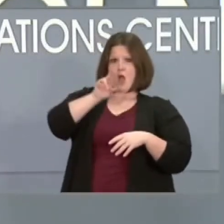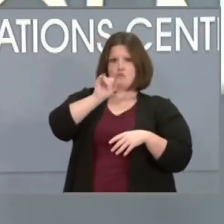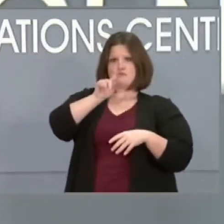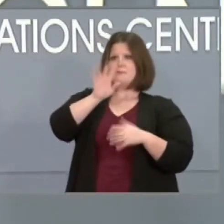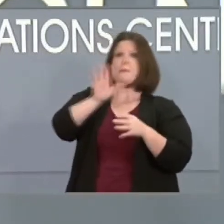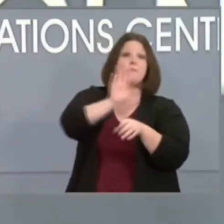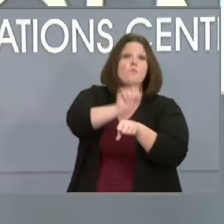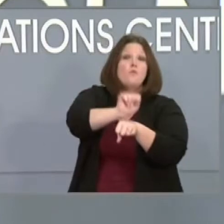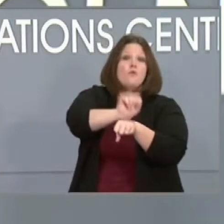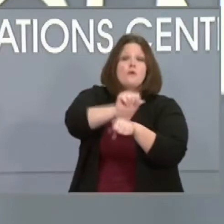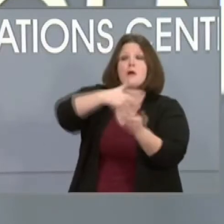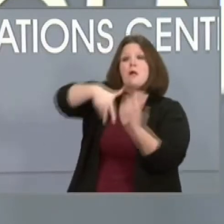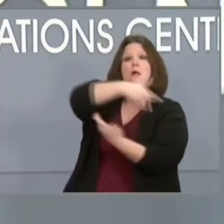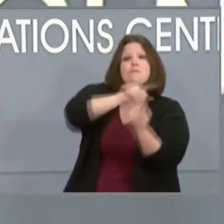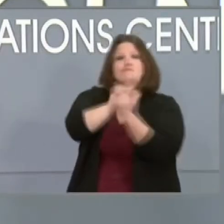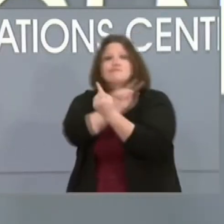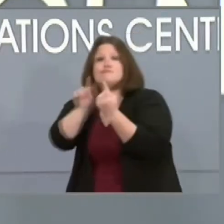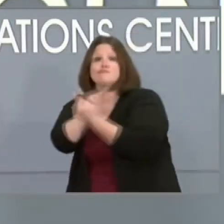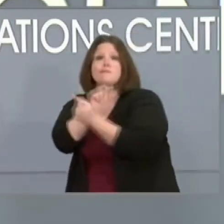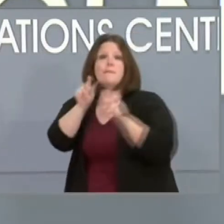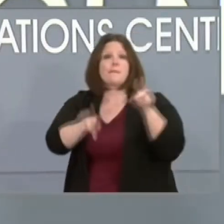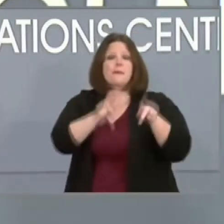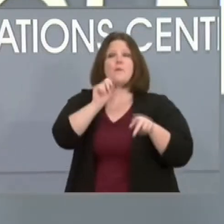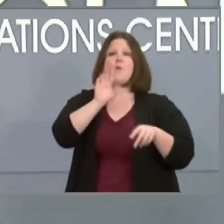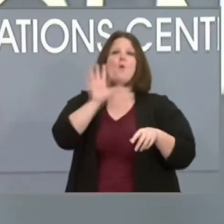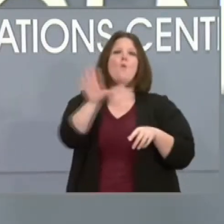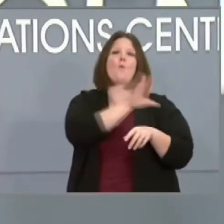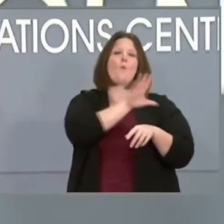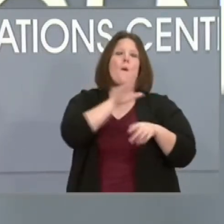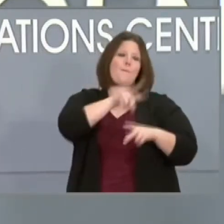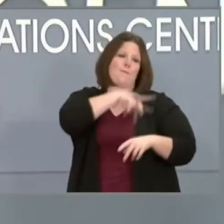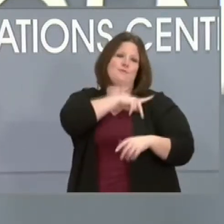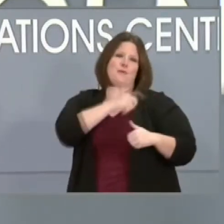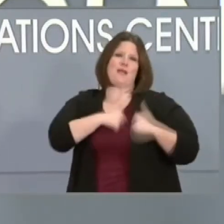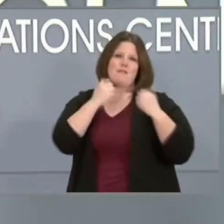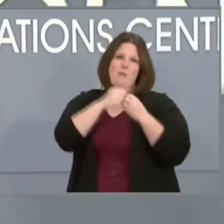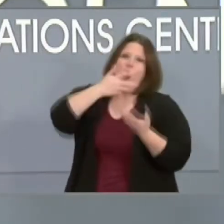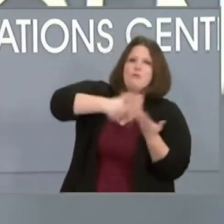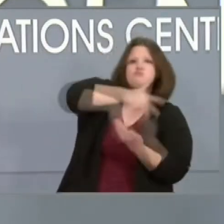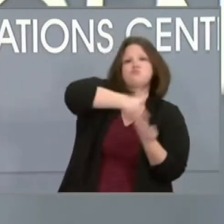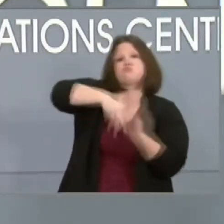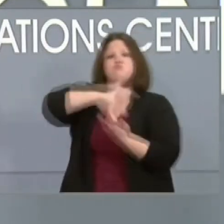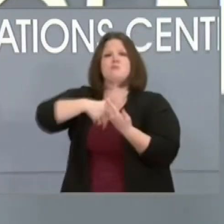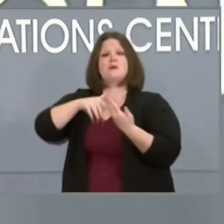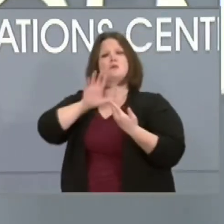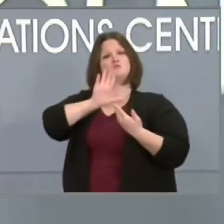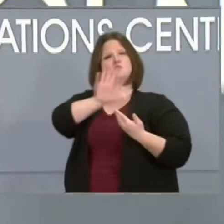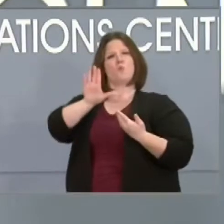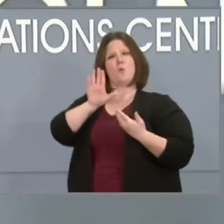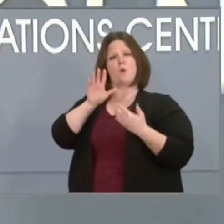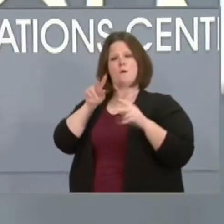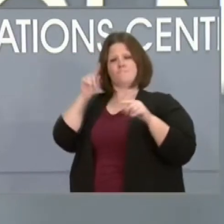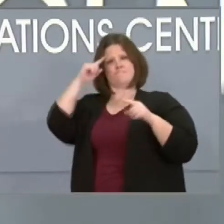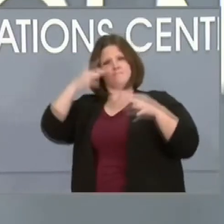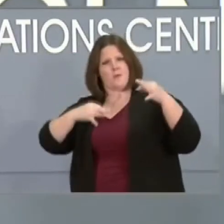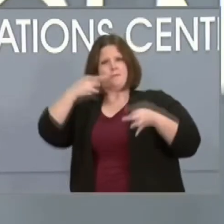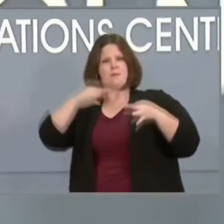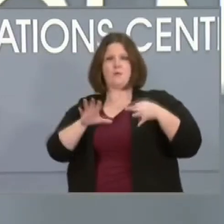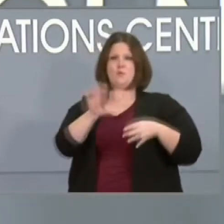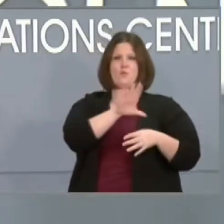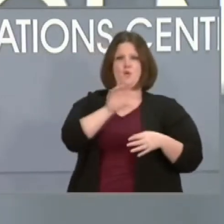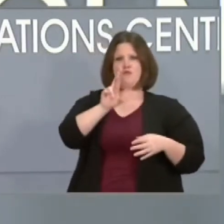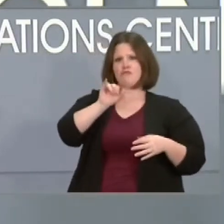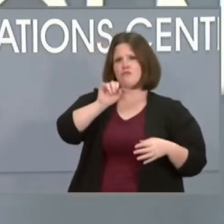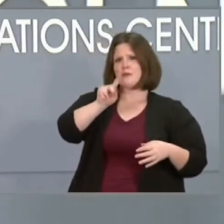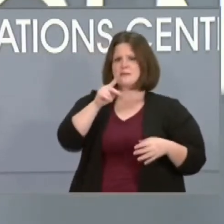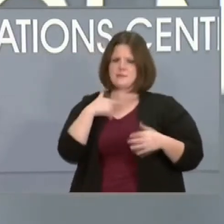your personal life. So I think that there is some opportunity for folks to assess their own risk and to know whether or not they are at